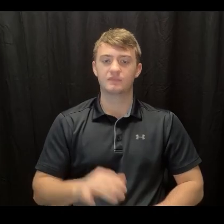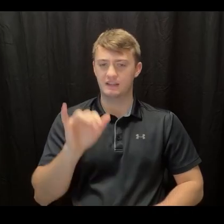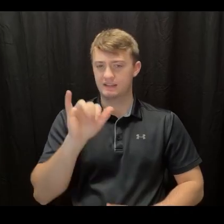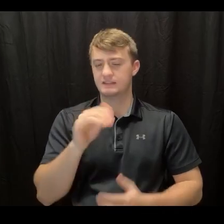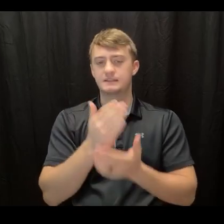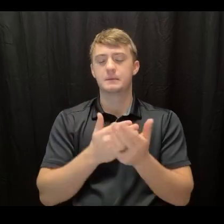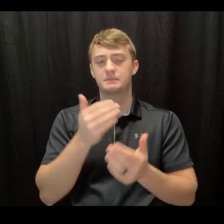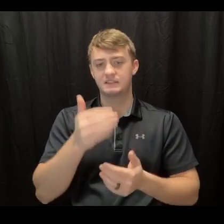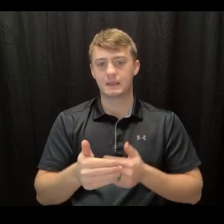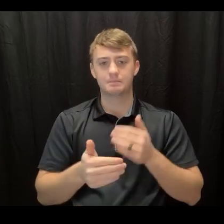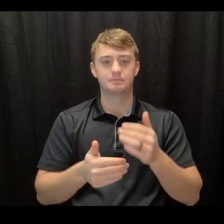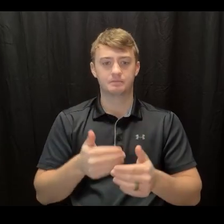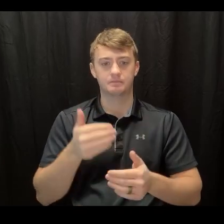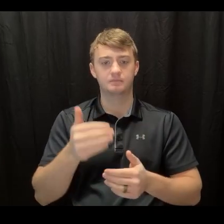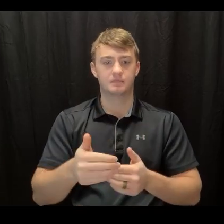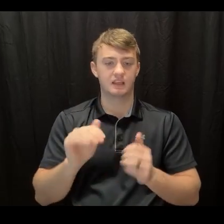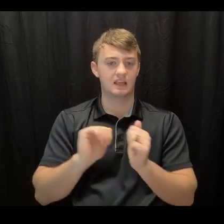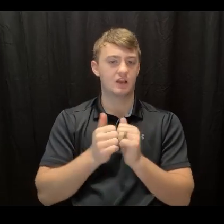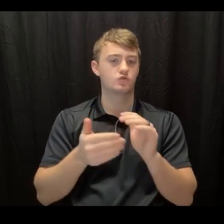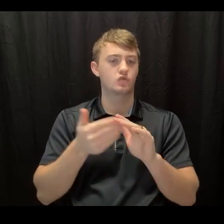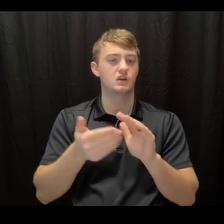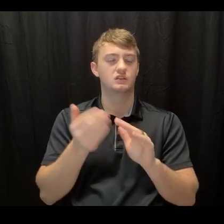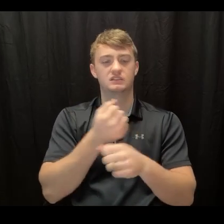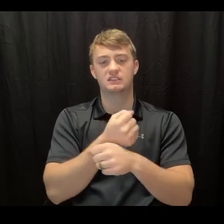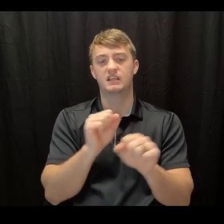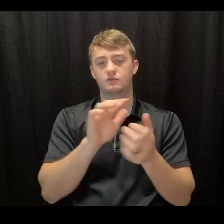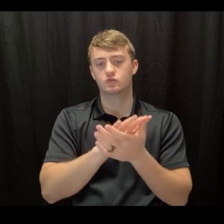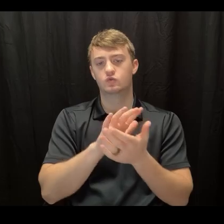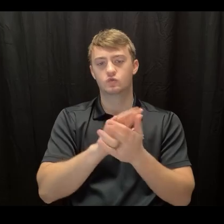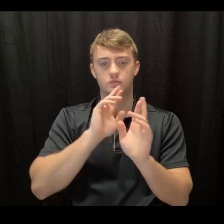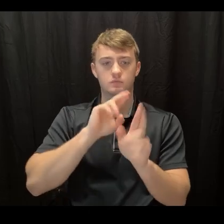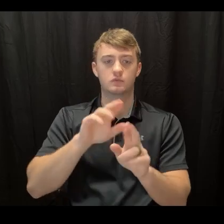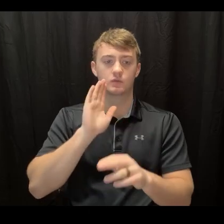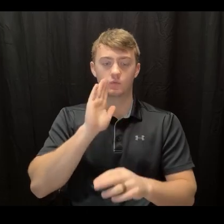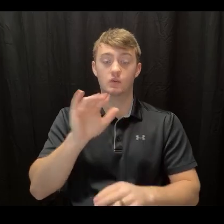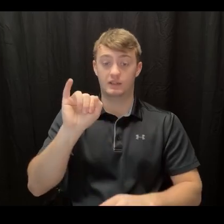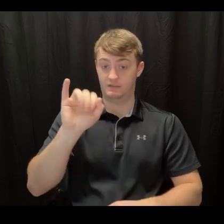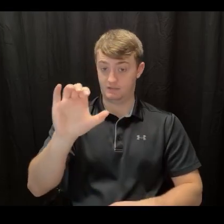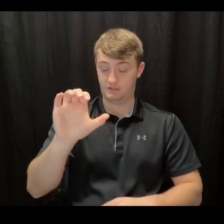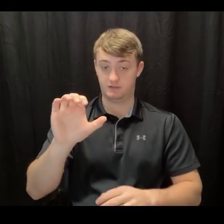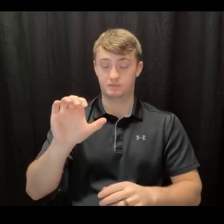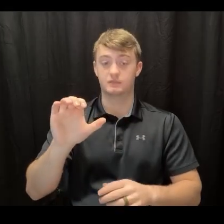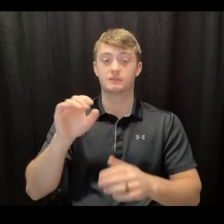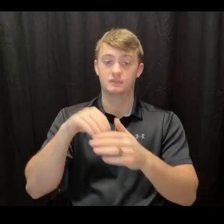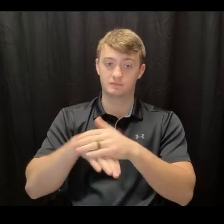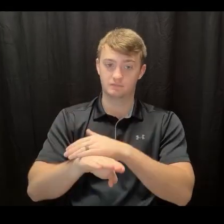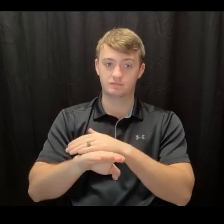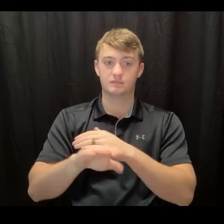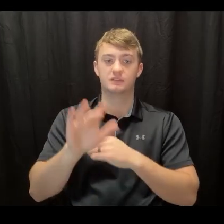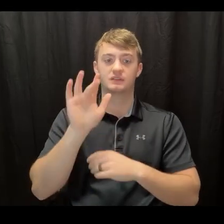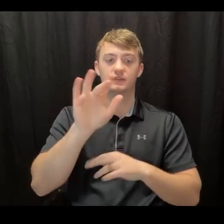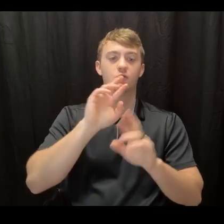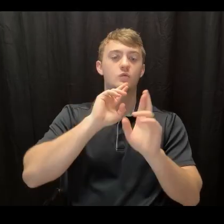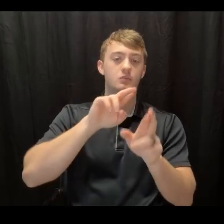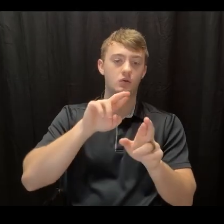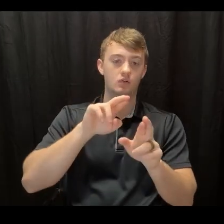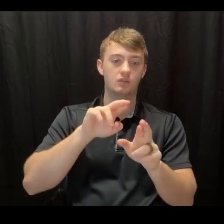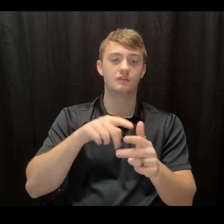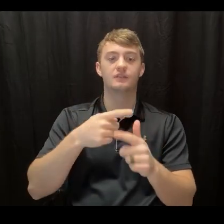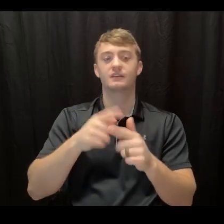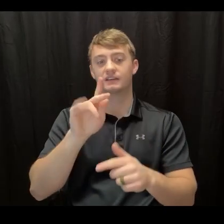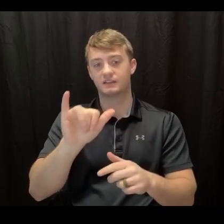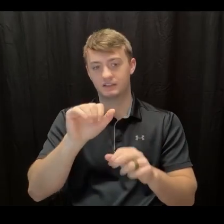So these are just some steps to run the Safe Schools report. So you're going to go to, in Infinite Campus, you're going to go to Reporting,